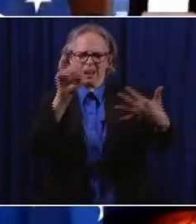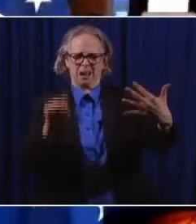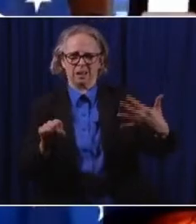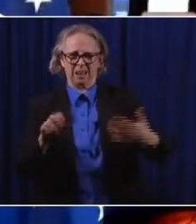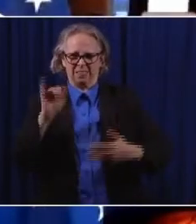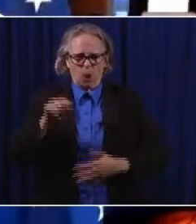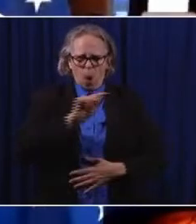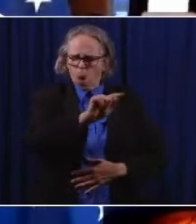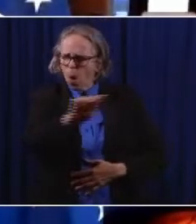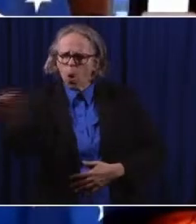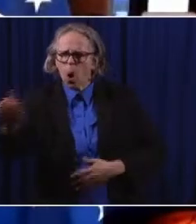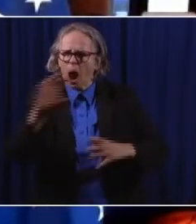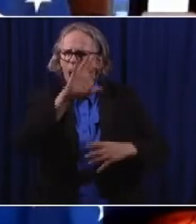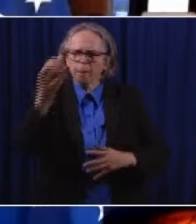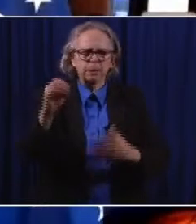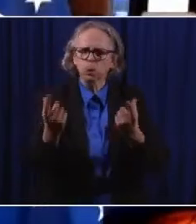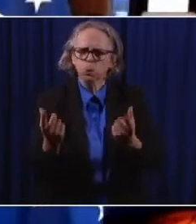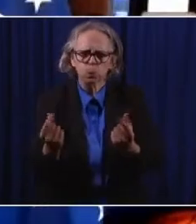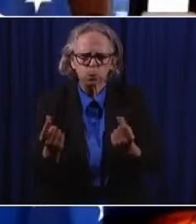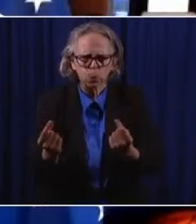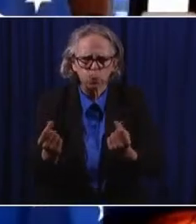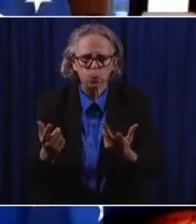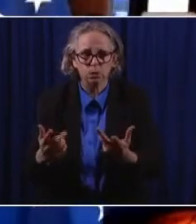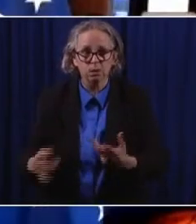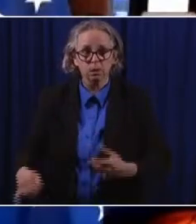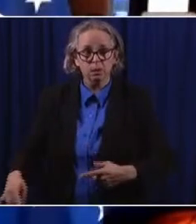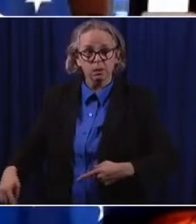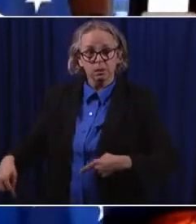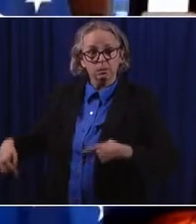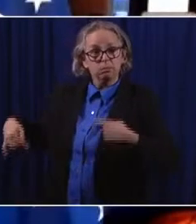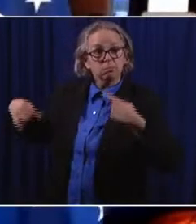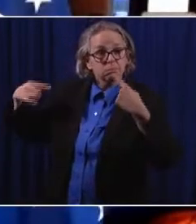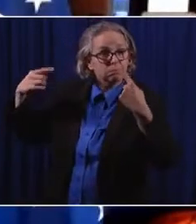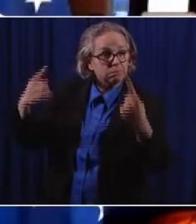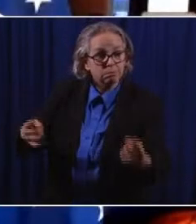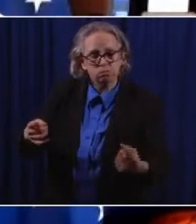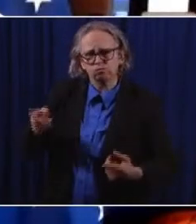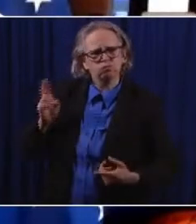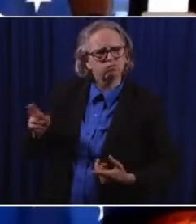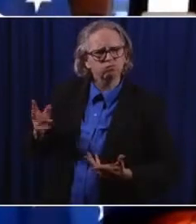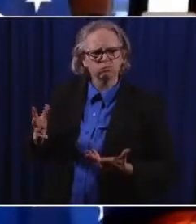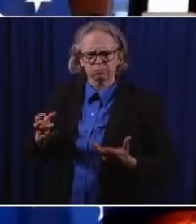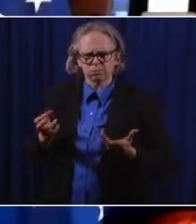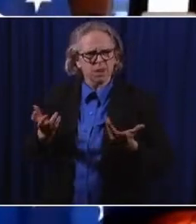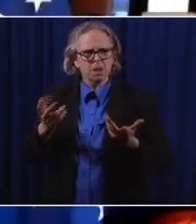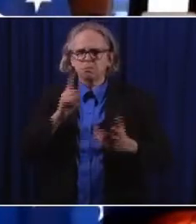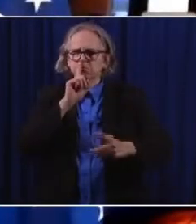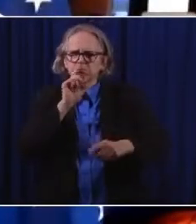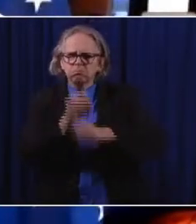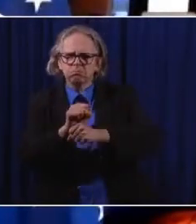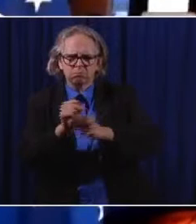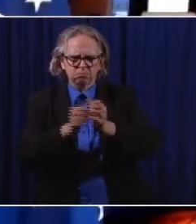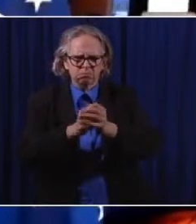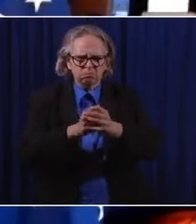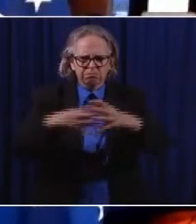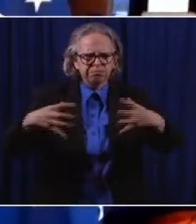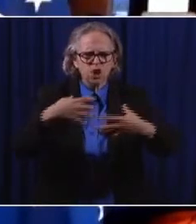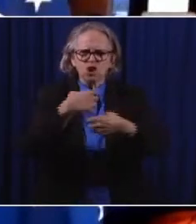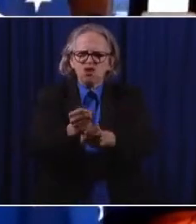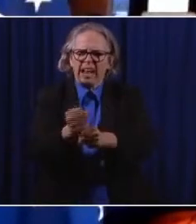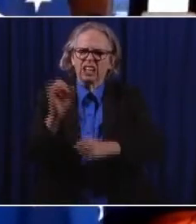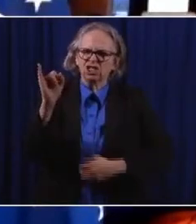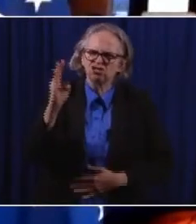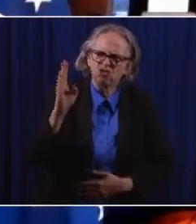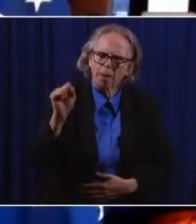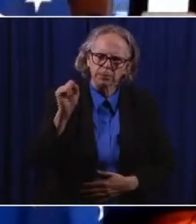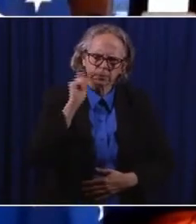historically have experienced 7 times the growth, created 4 times more jobs than their industry peers. We want to